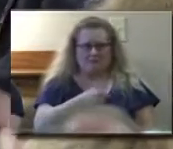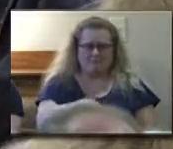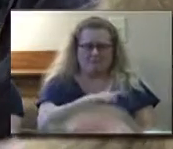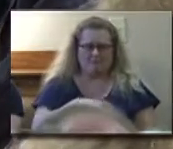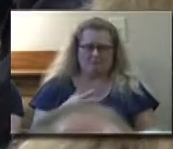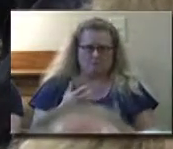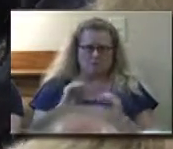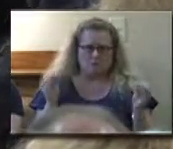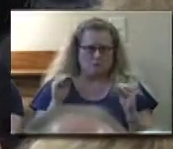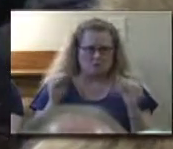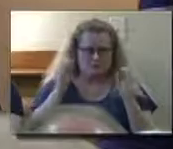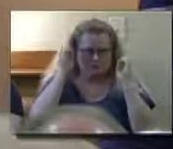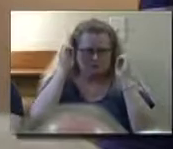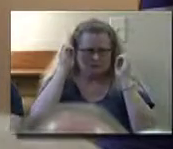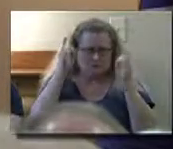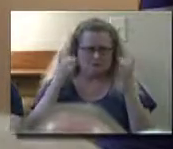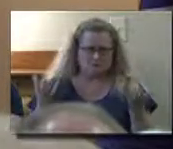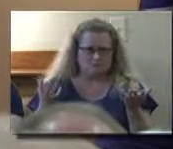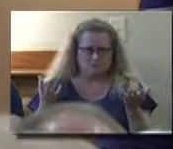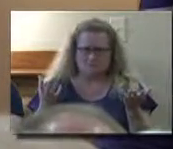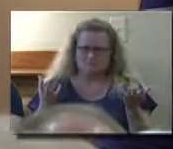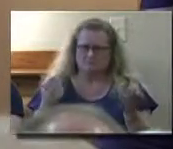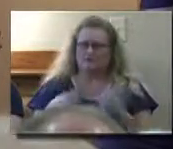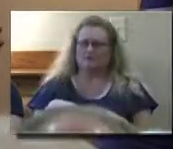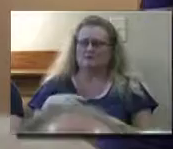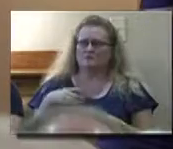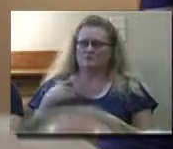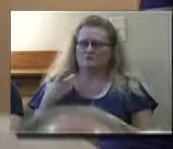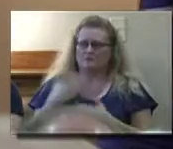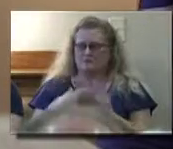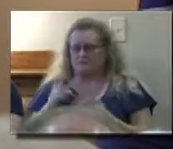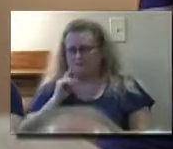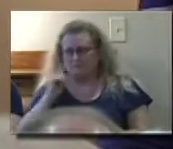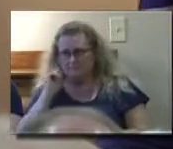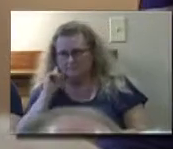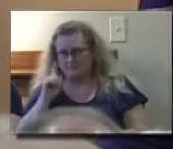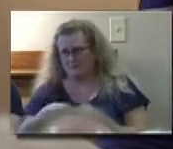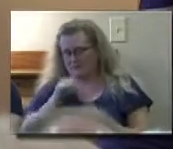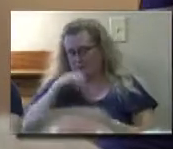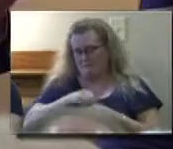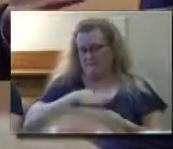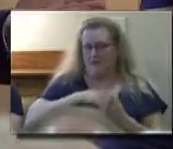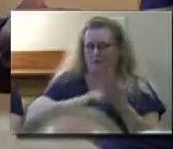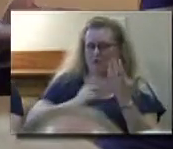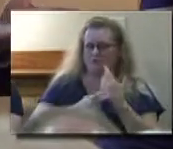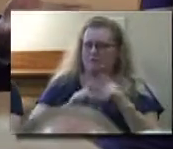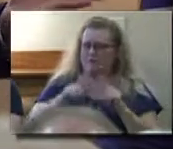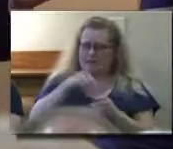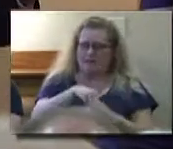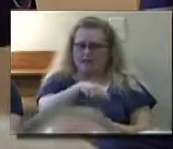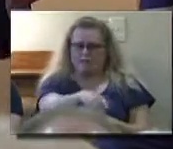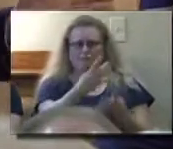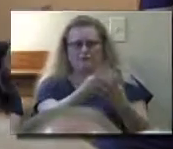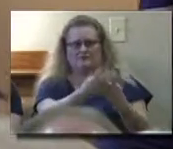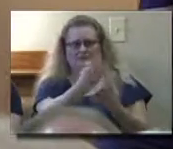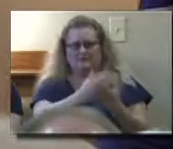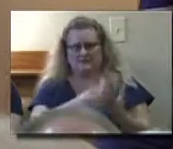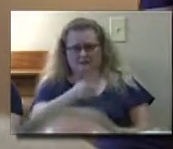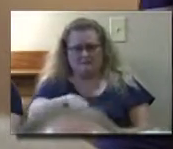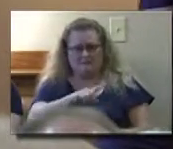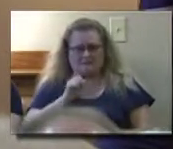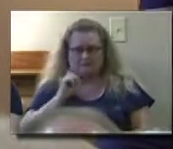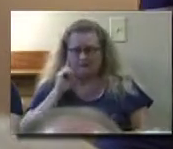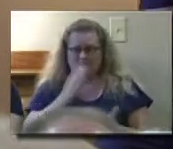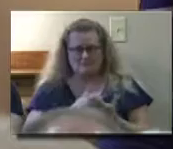no education whatsoever. Some of them are deaf. Not the ones in my program, but in the prison, some of them are non-native speakers